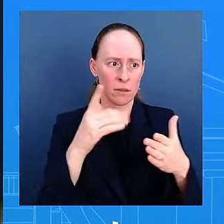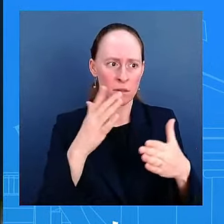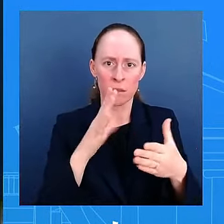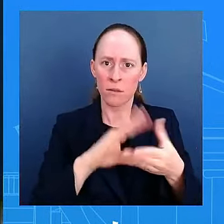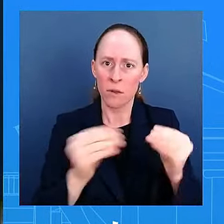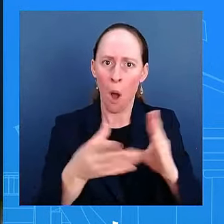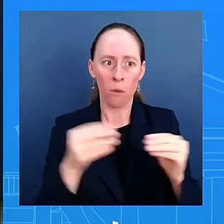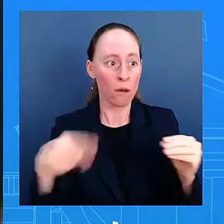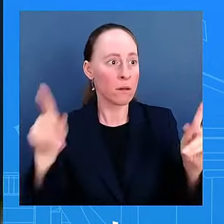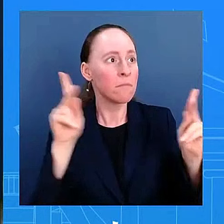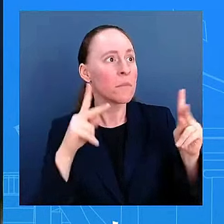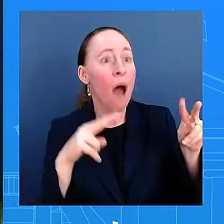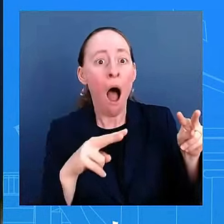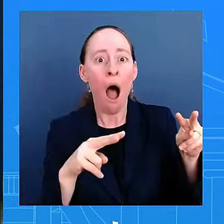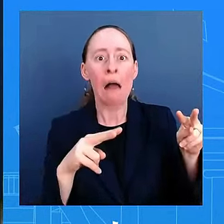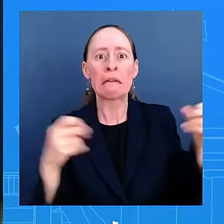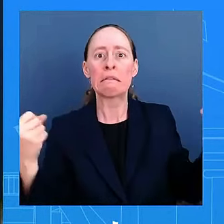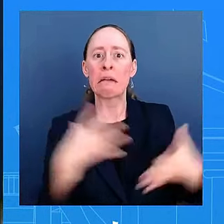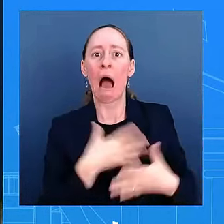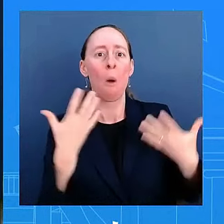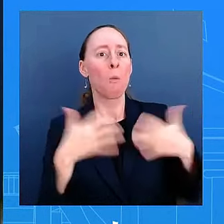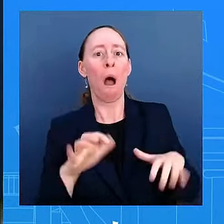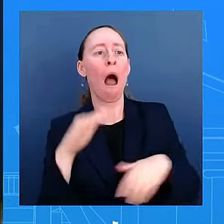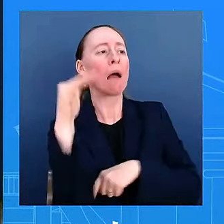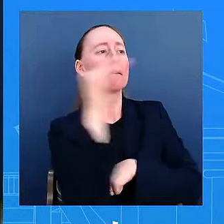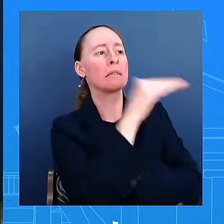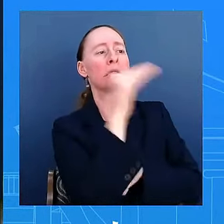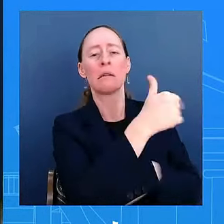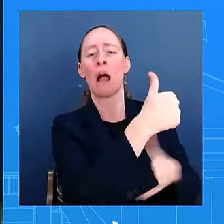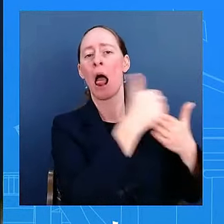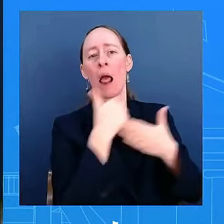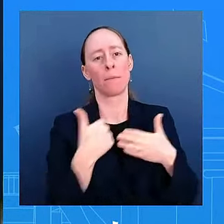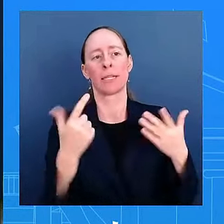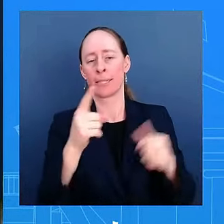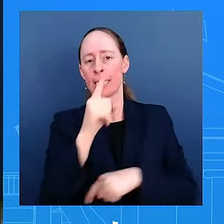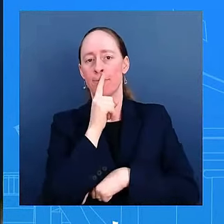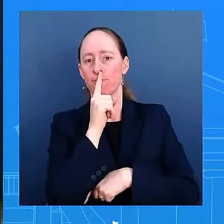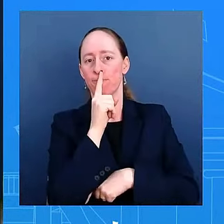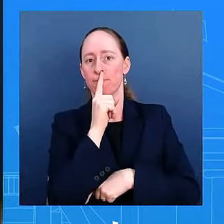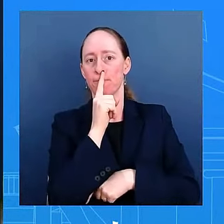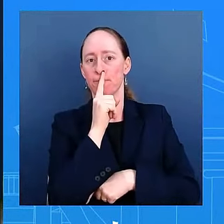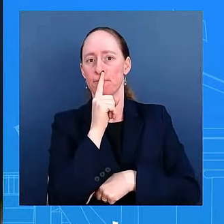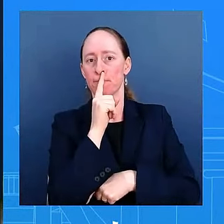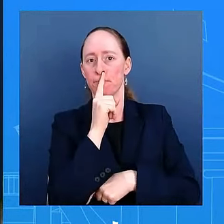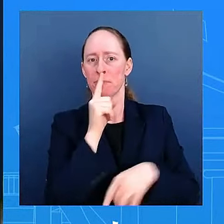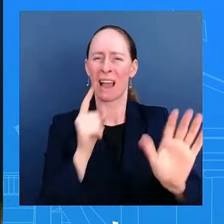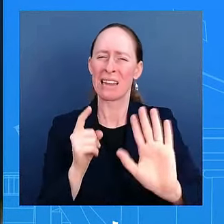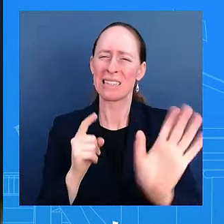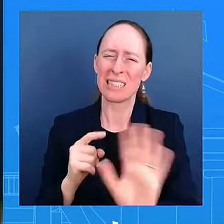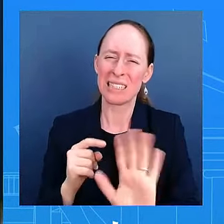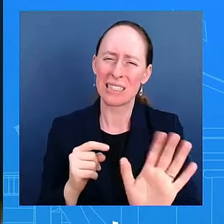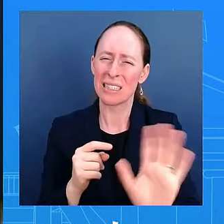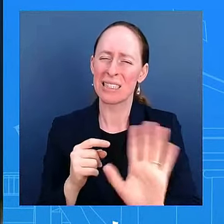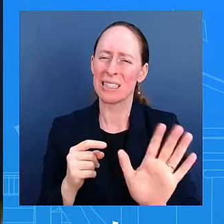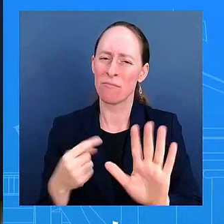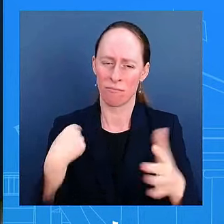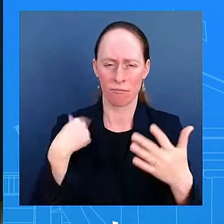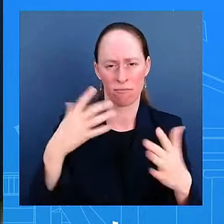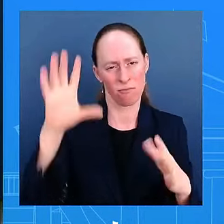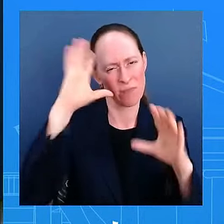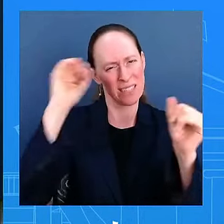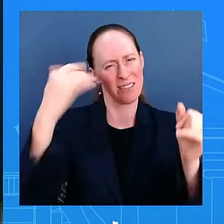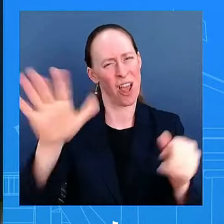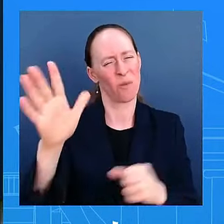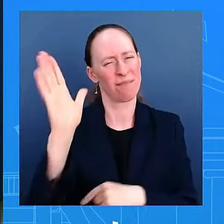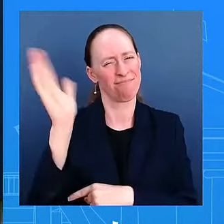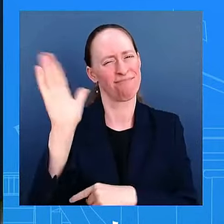so the president was really clear. It is very, very clear. And one of the issues that we have heard are the lies or falsehoods that